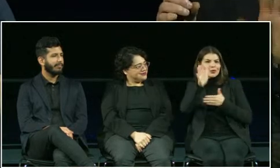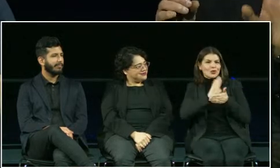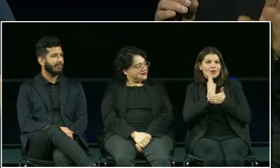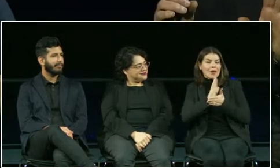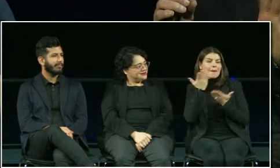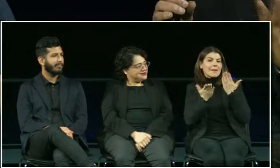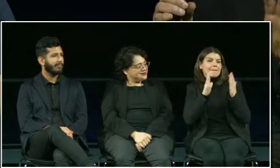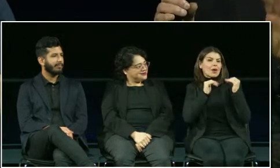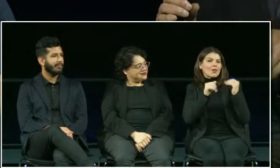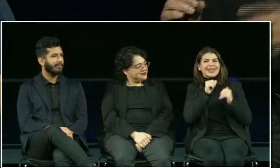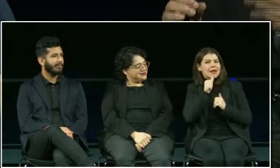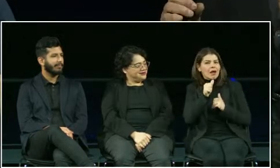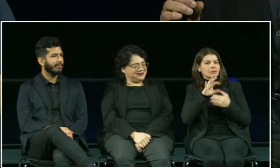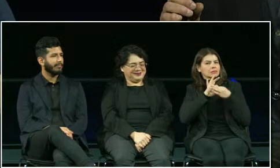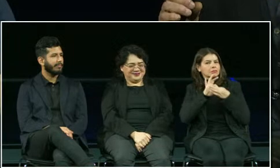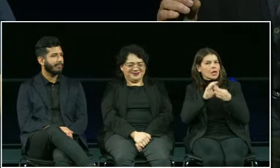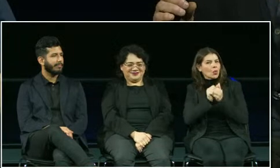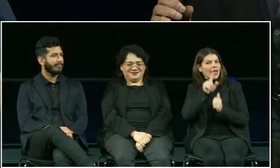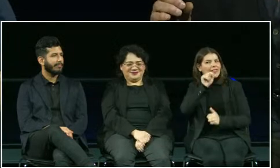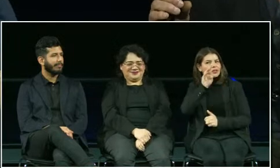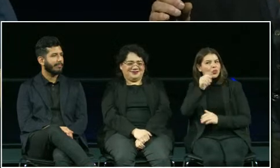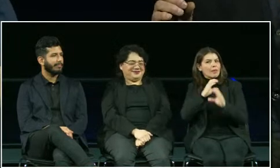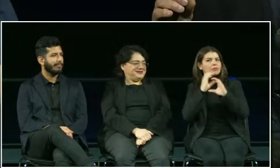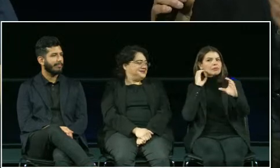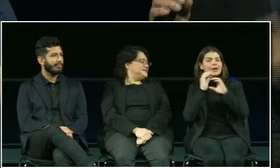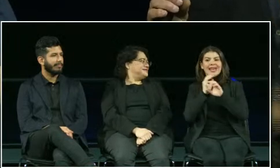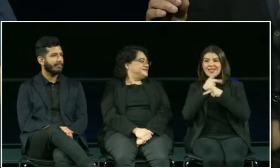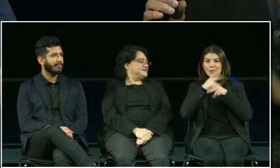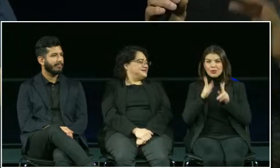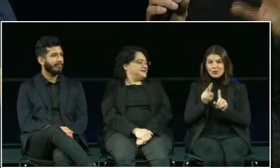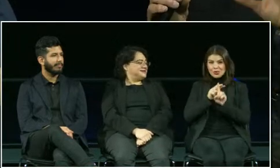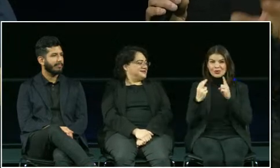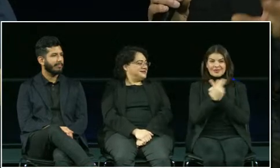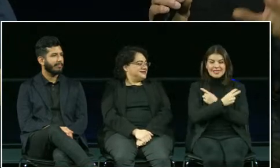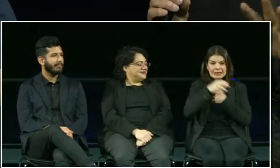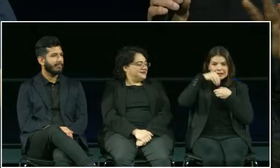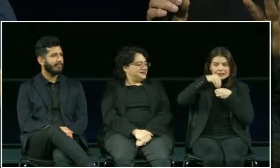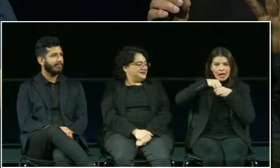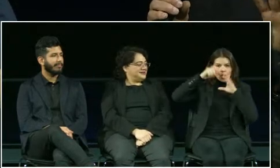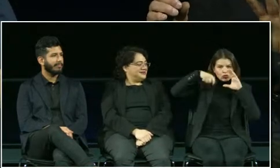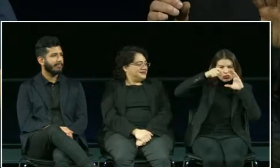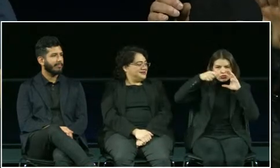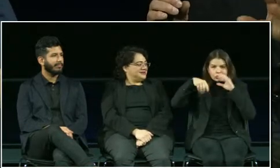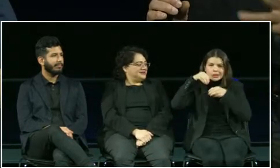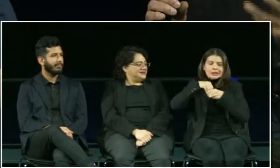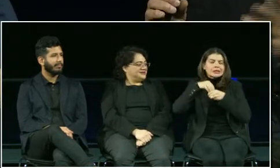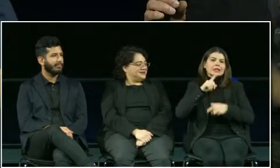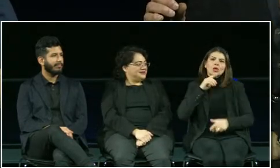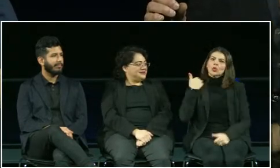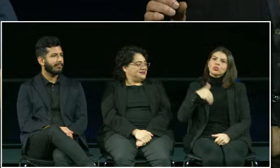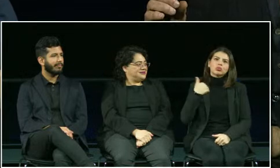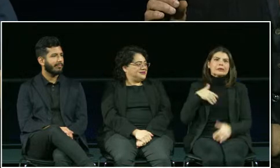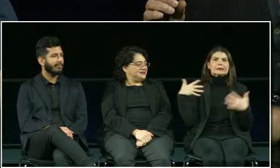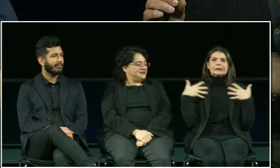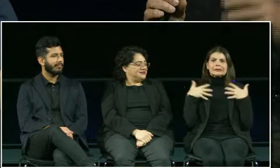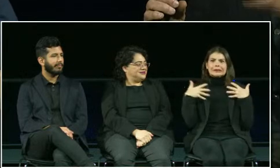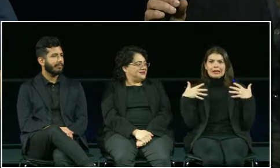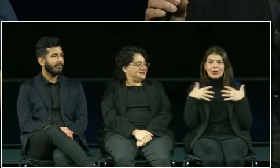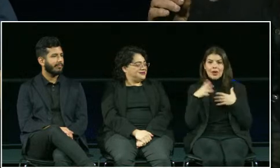hopefully, not in a tram, because from a producer's perspective, to shoot inside a tram, it's kind of scary